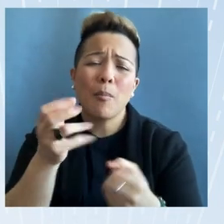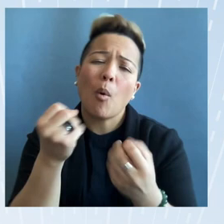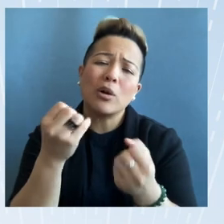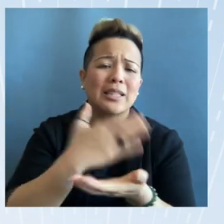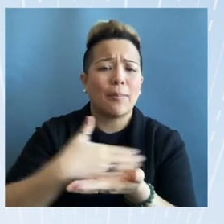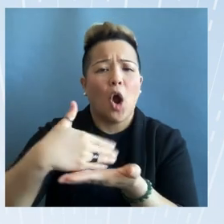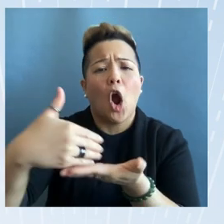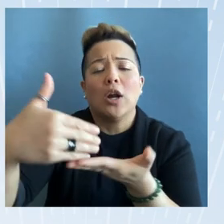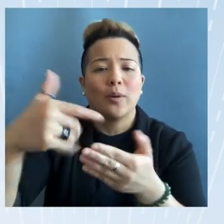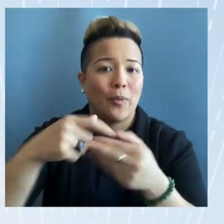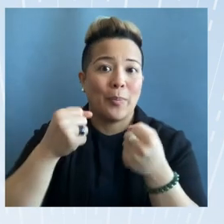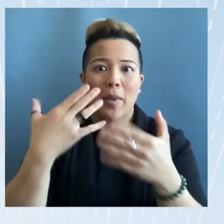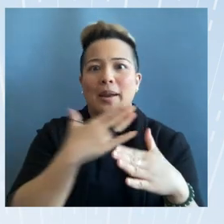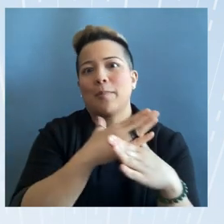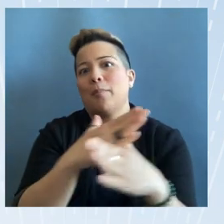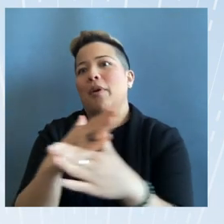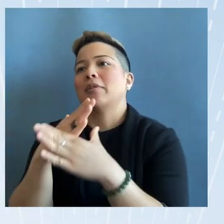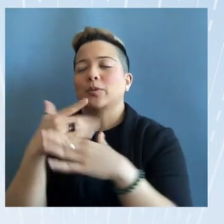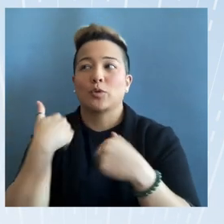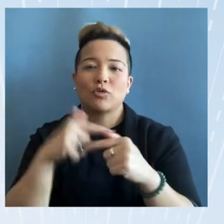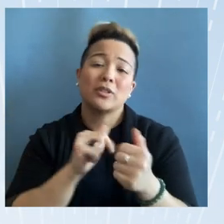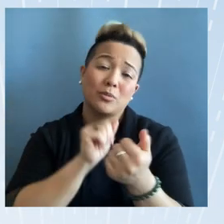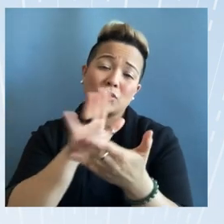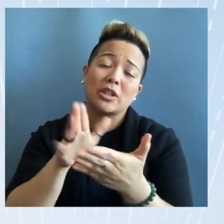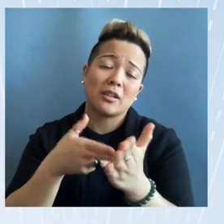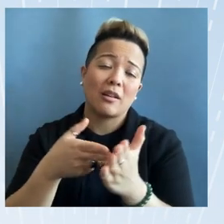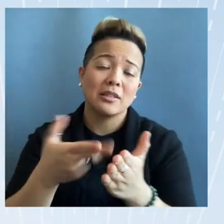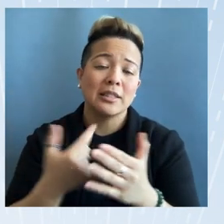many barriers that we're trying to address.